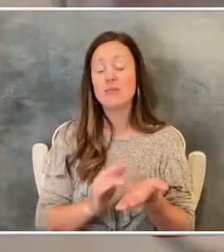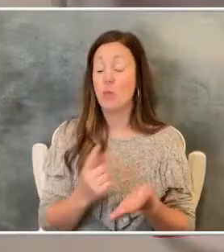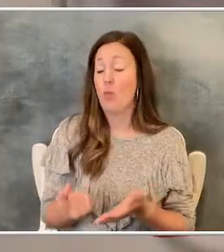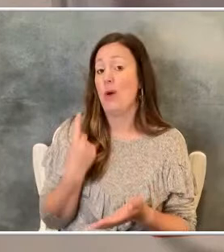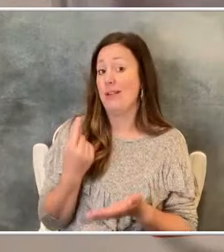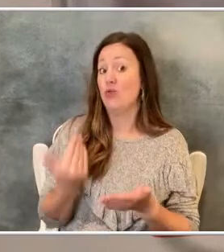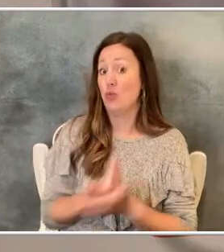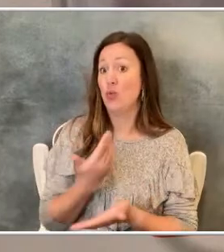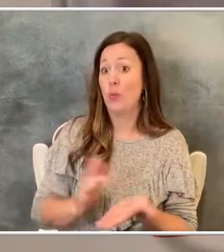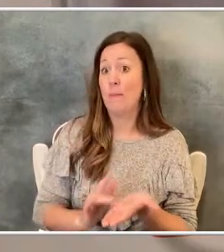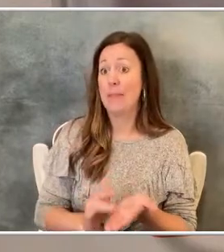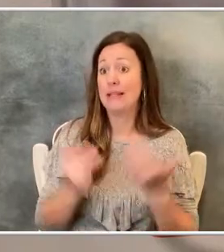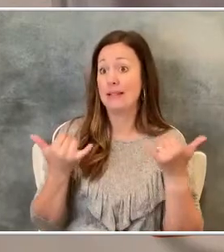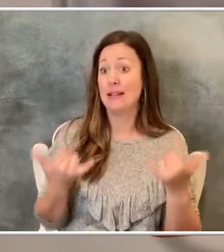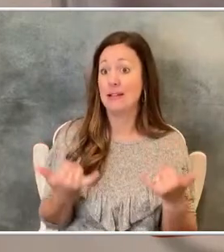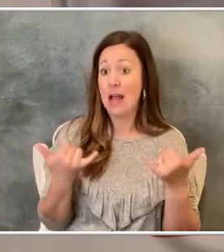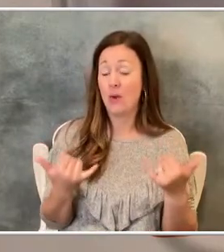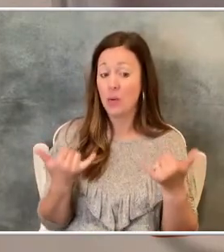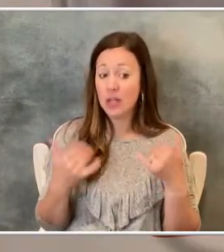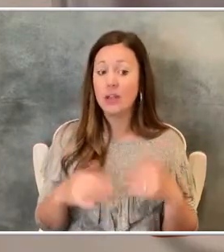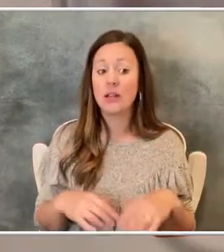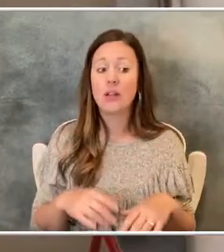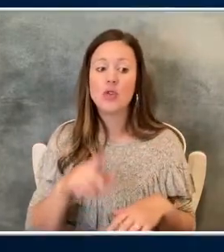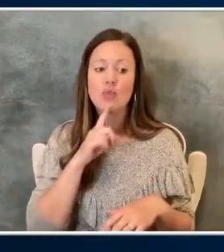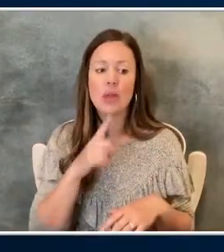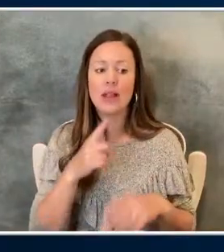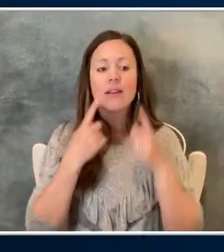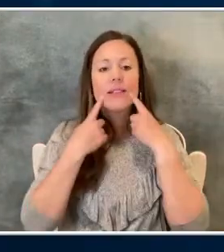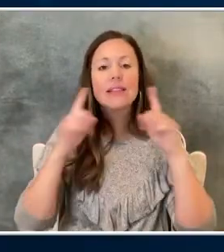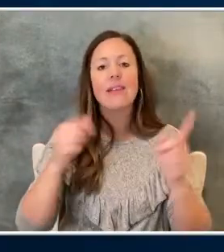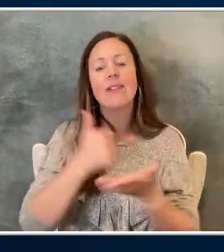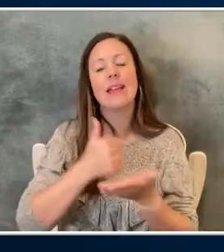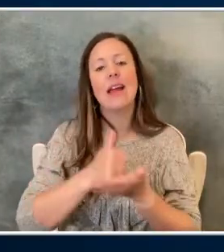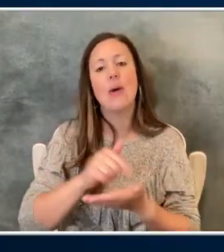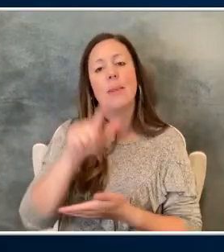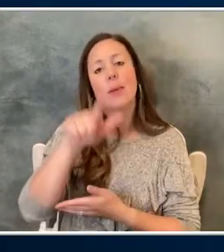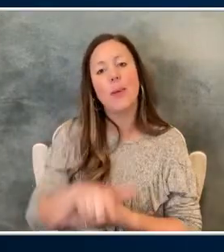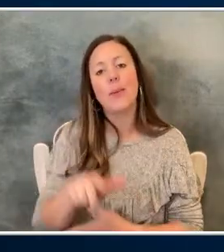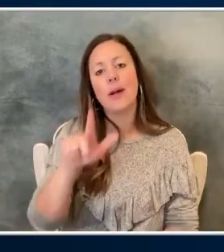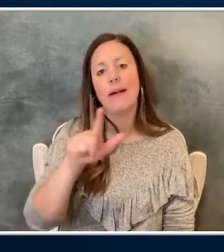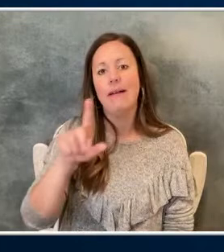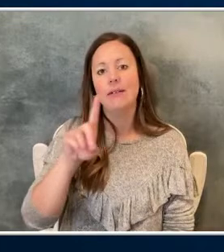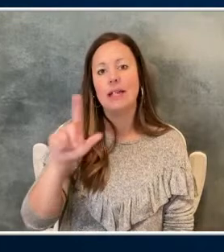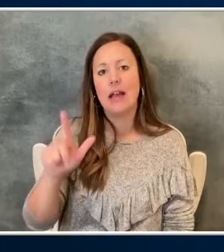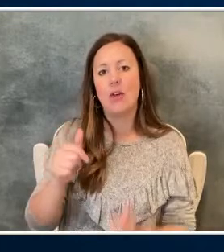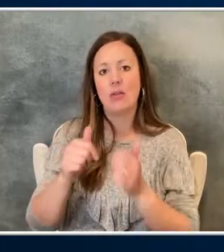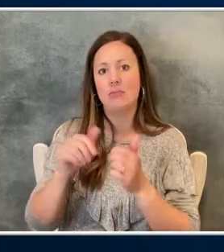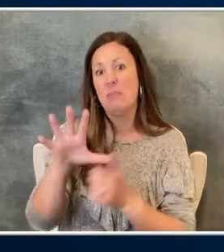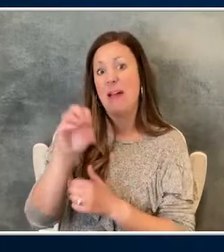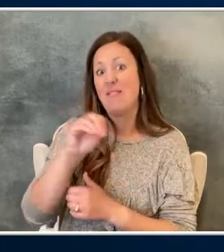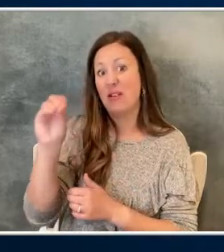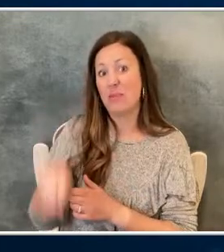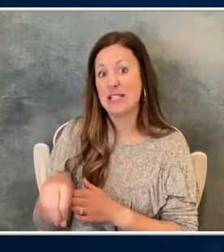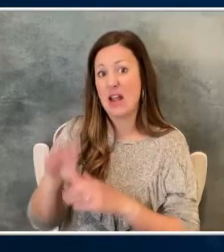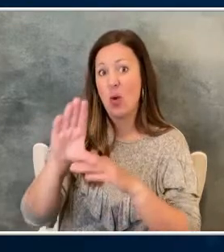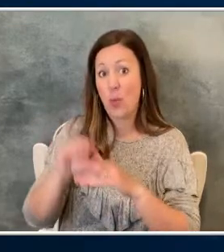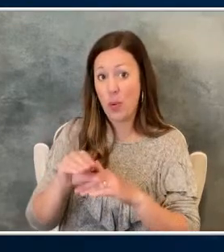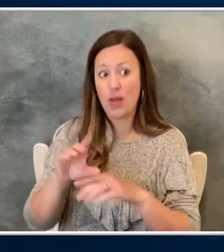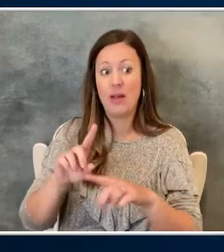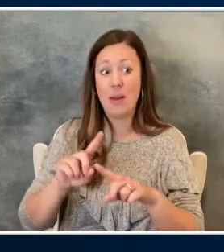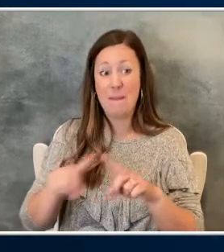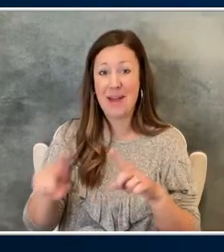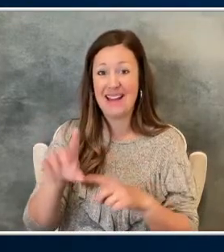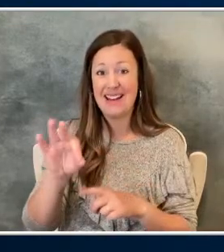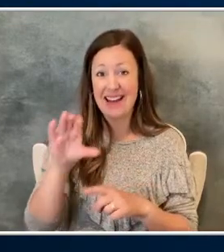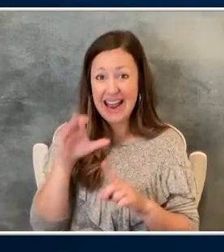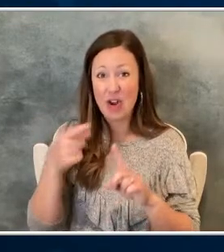out right now that successfully lowered her LDL by 50%. But lowering from 900 to 450 is